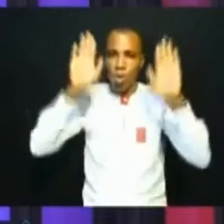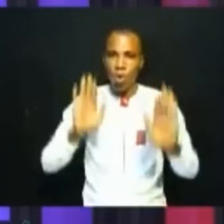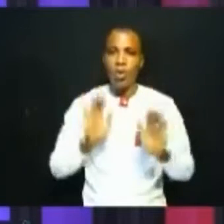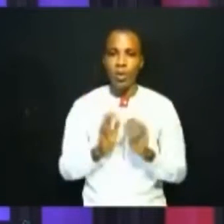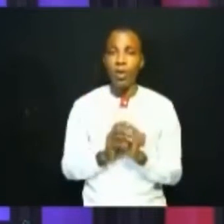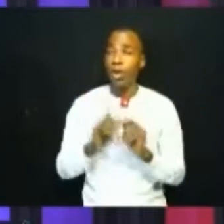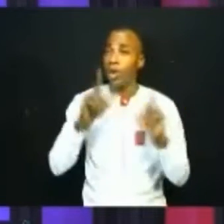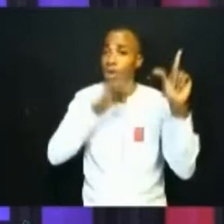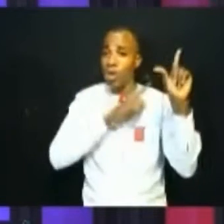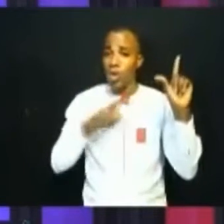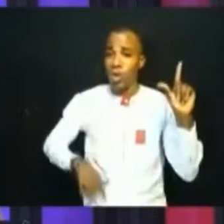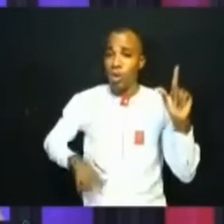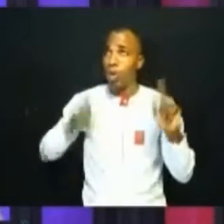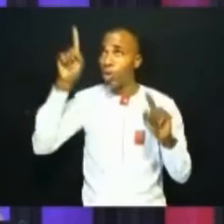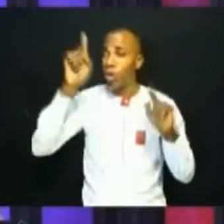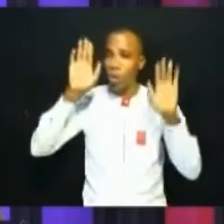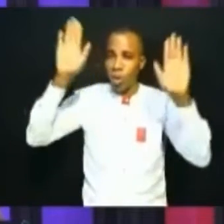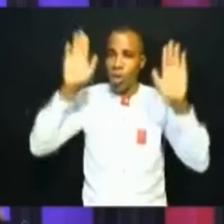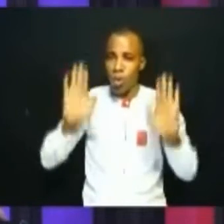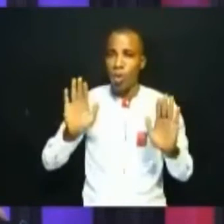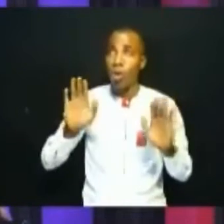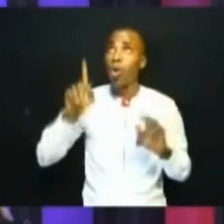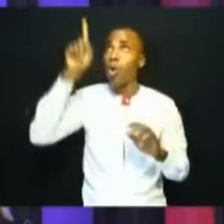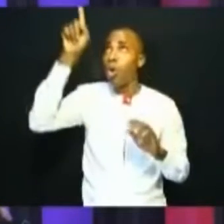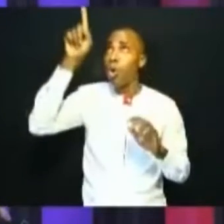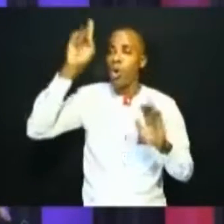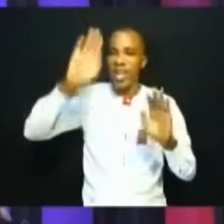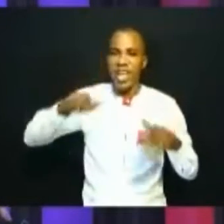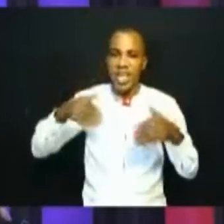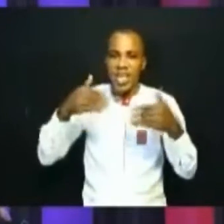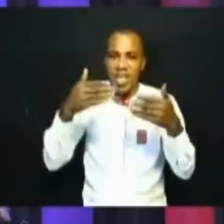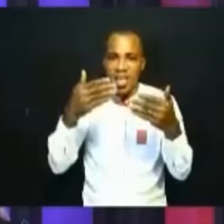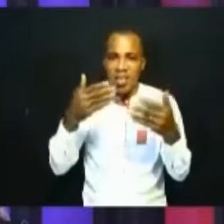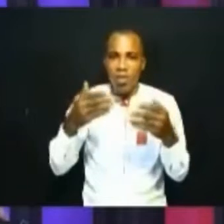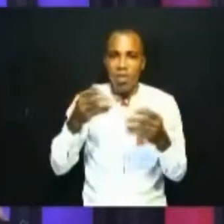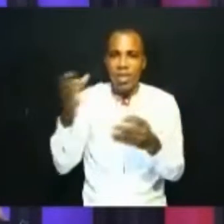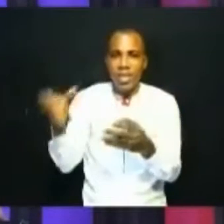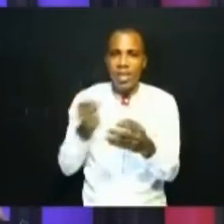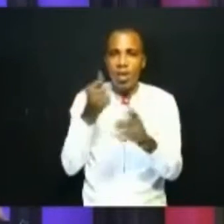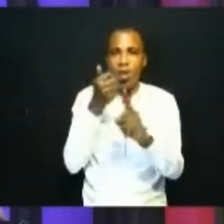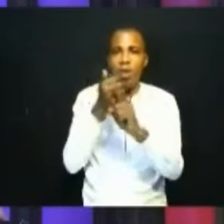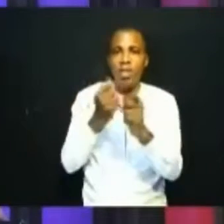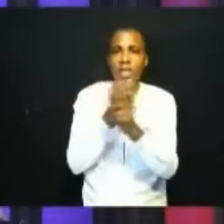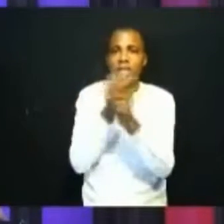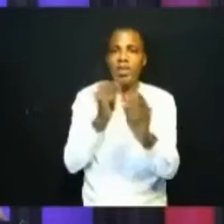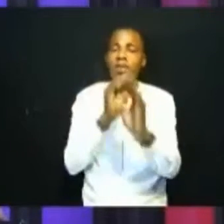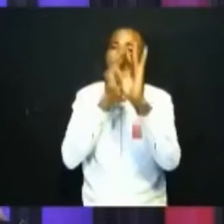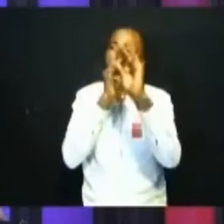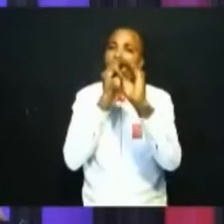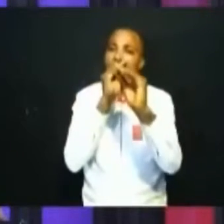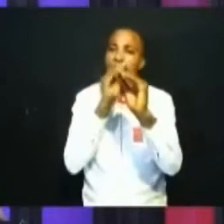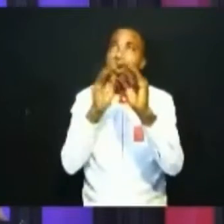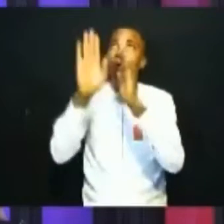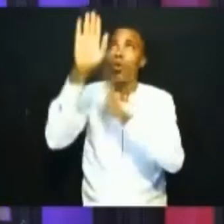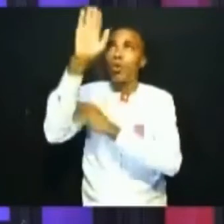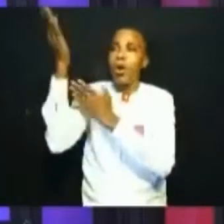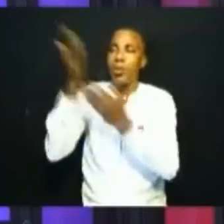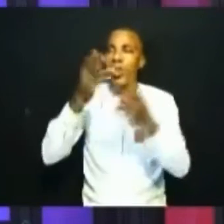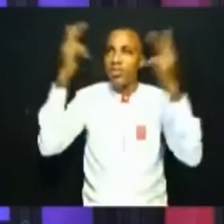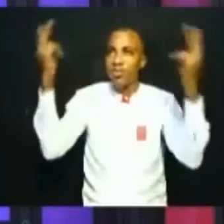ye Owanwani, wama ne nkwagye aben no so, odi nkunim abre ne